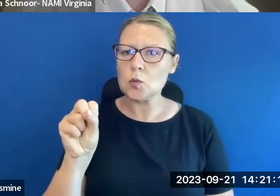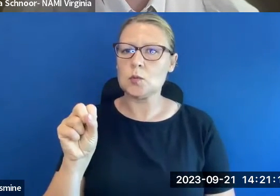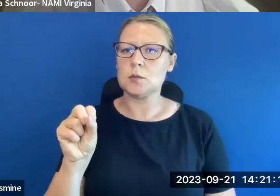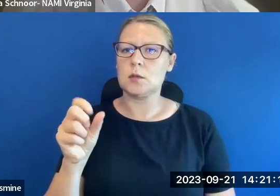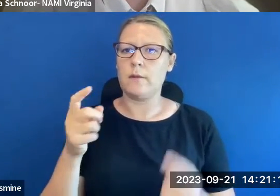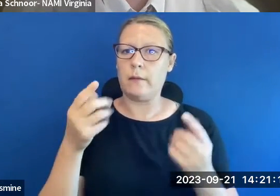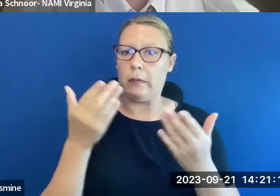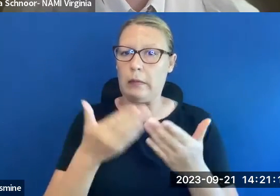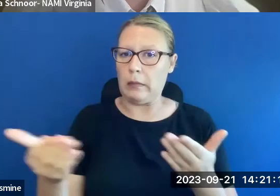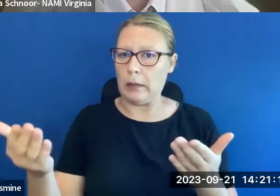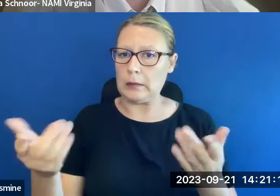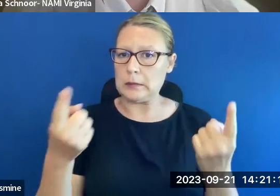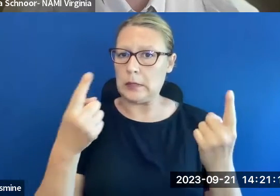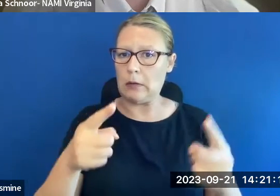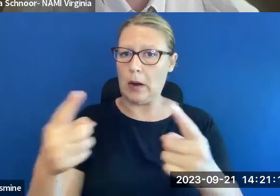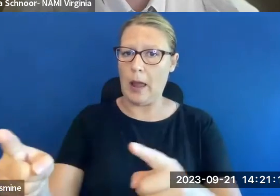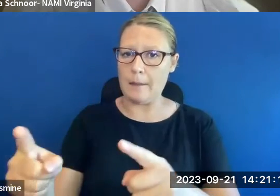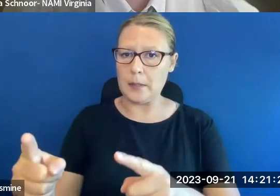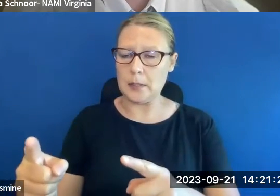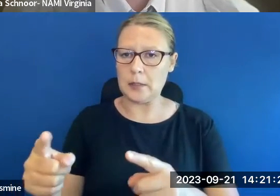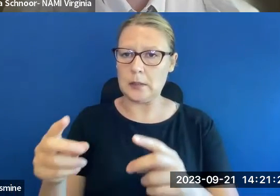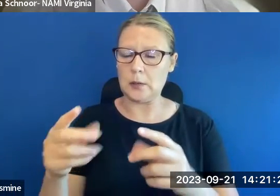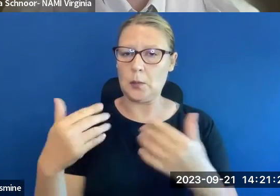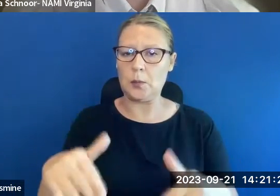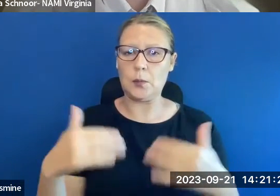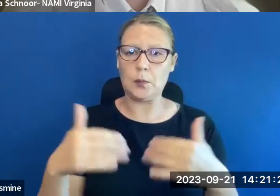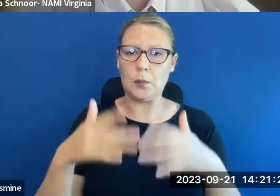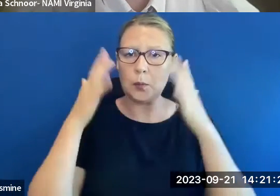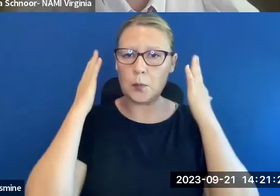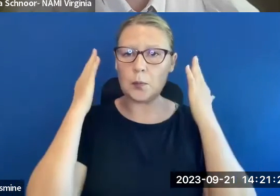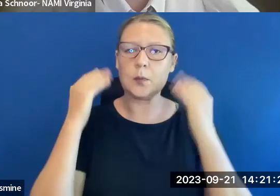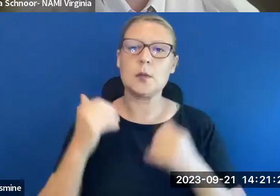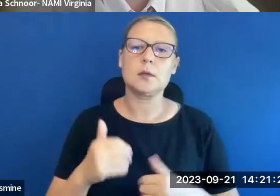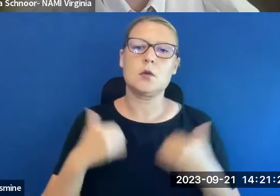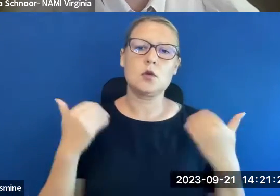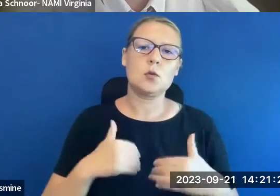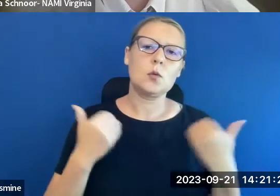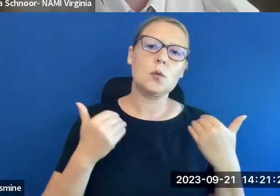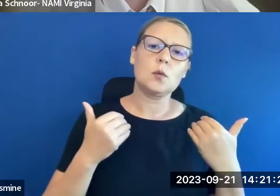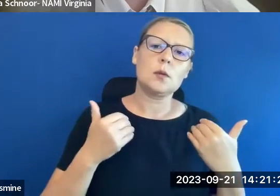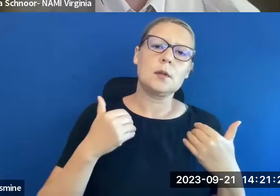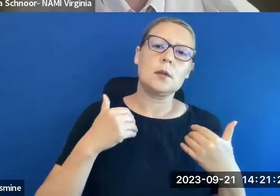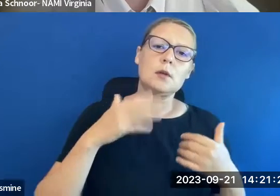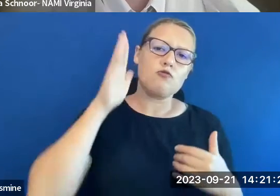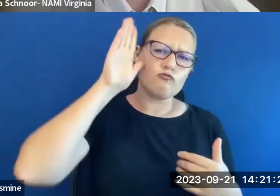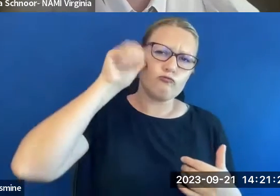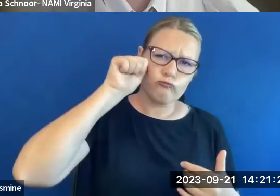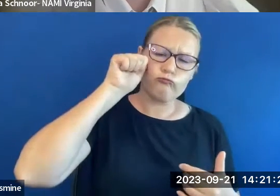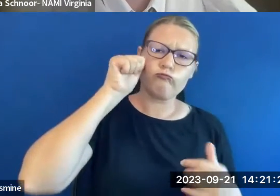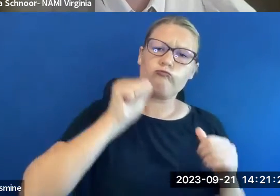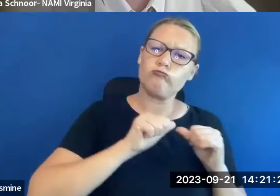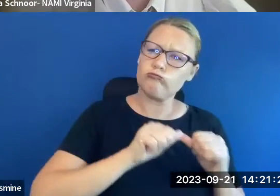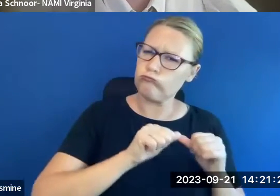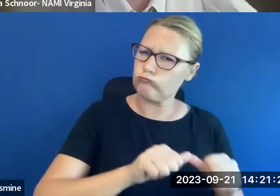like from that perspective, I feel like, the youth are resilient. However, those who are not